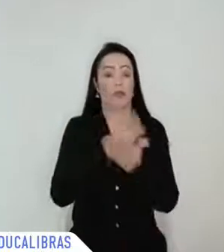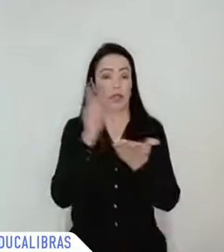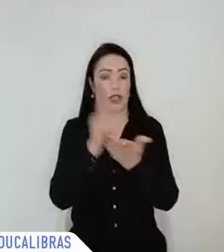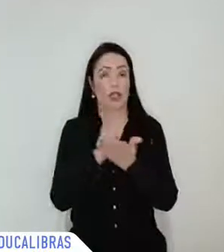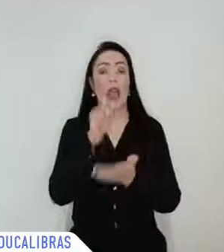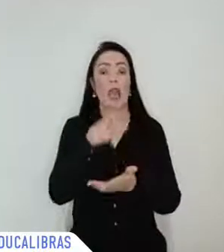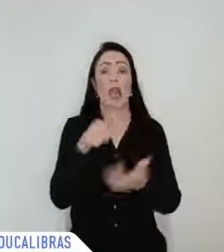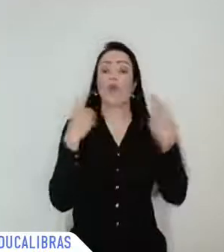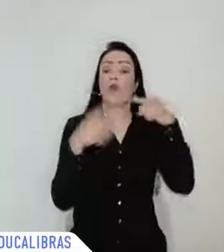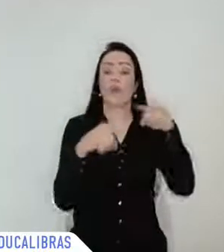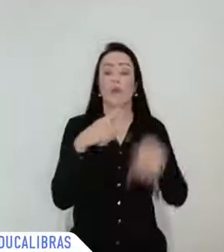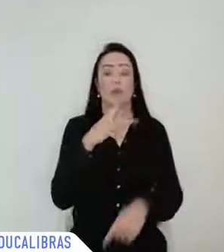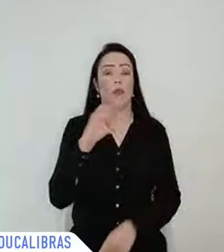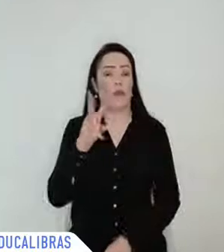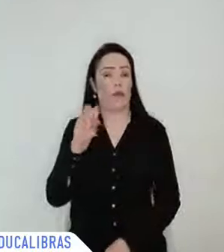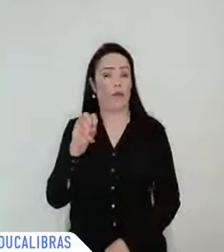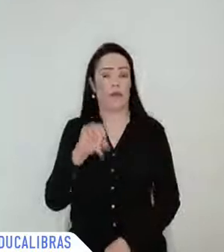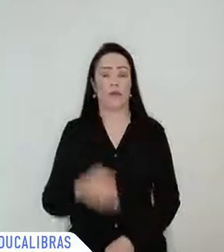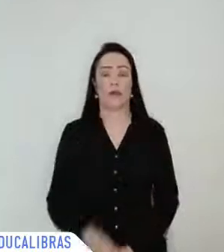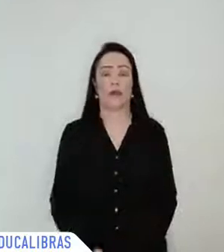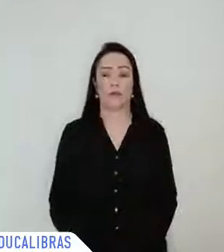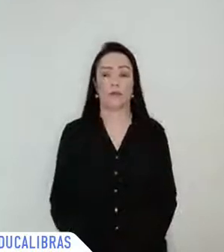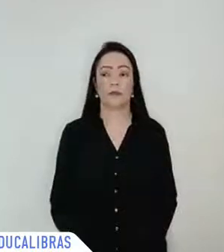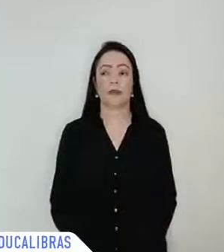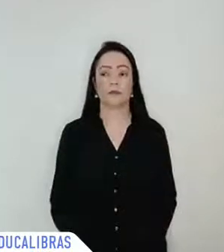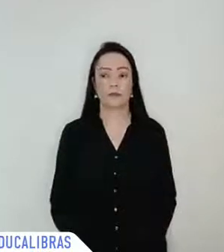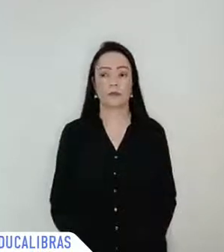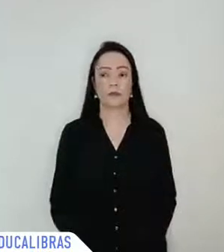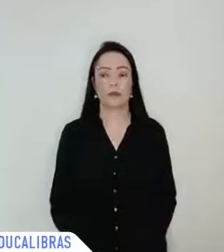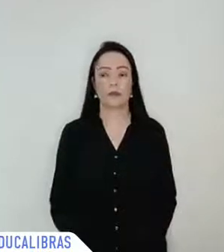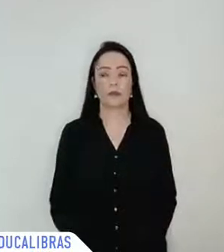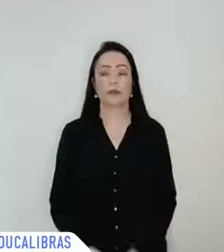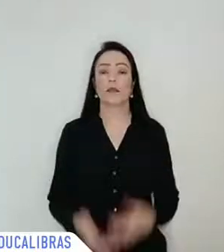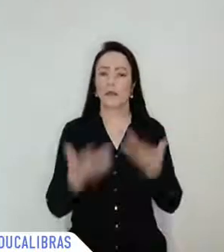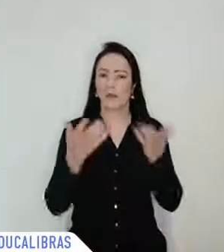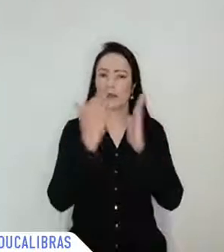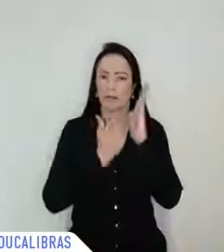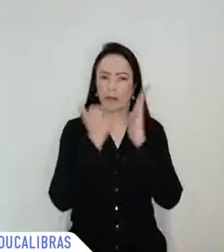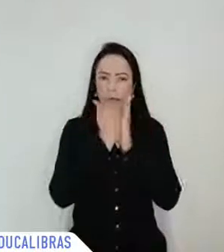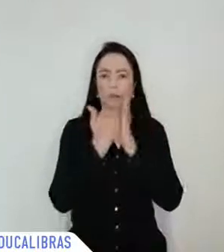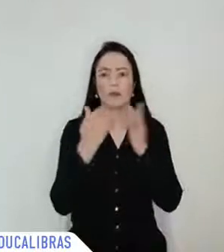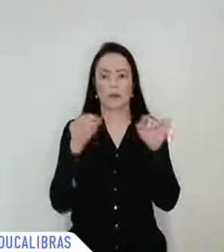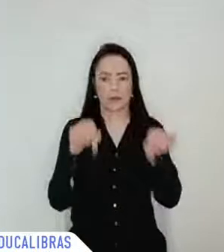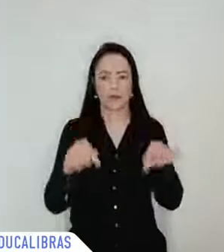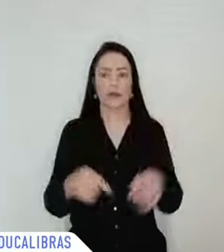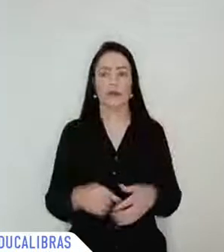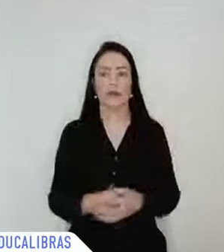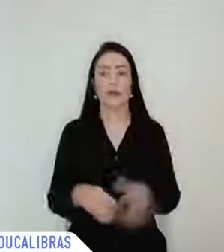try to attribute to the press a very negative